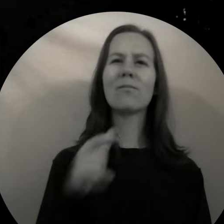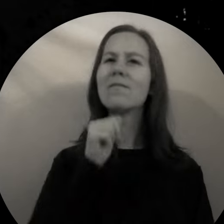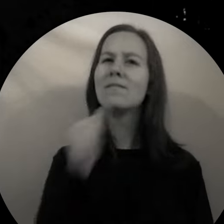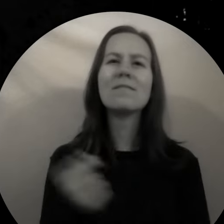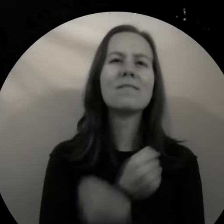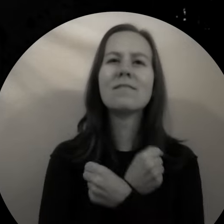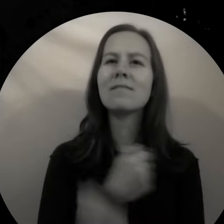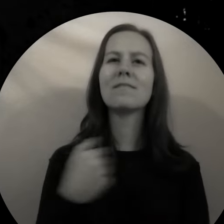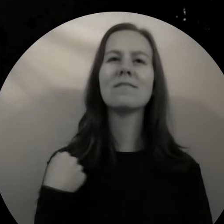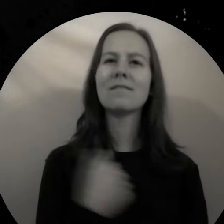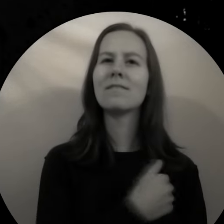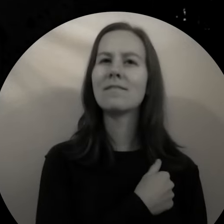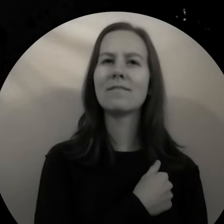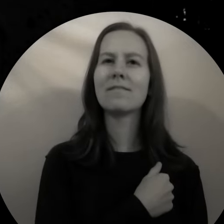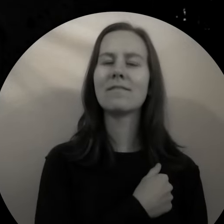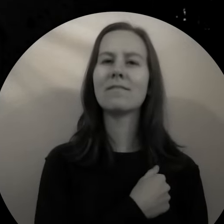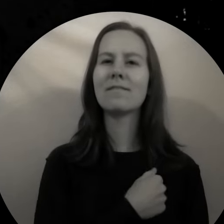don't you love us